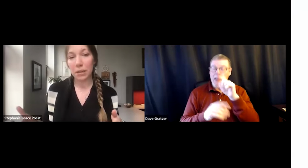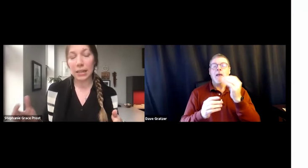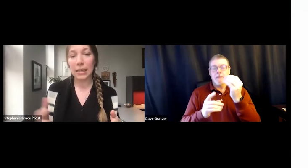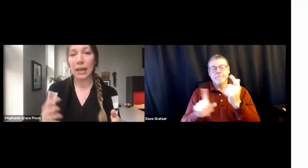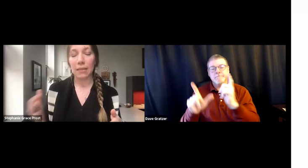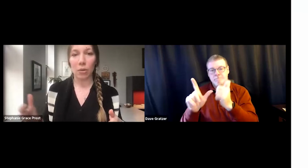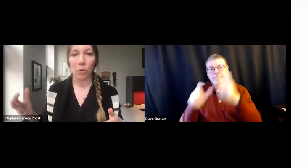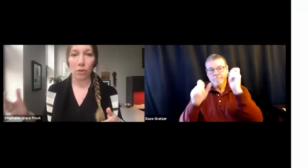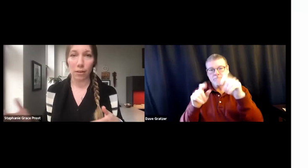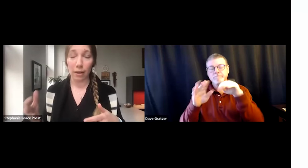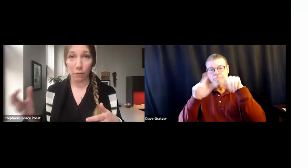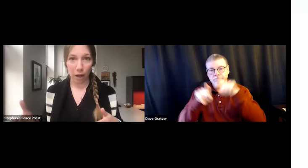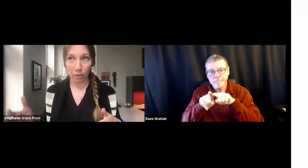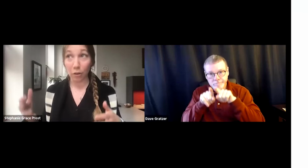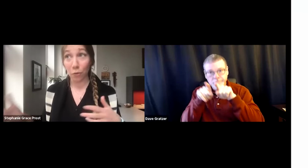expedited morbidity and